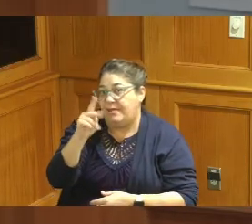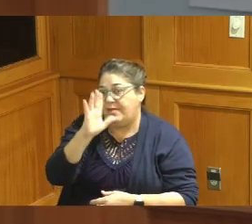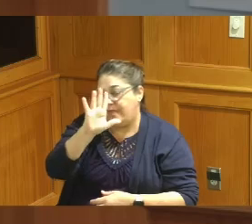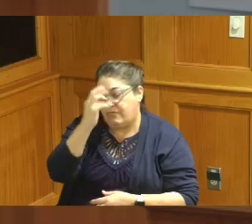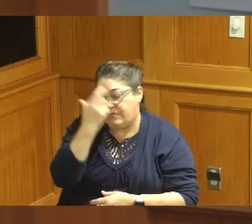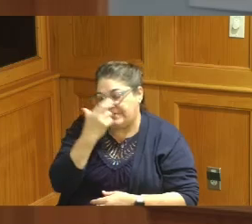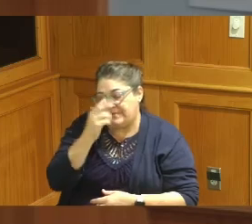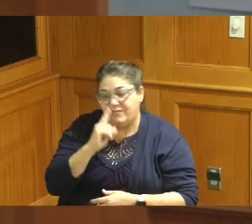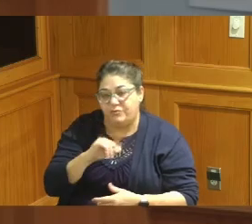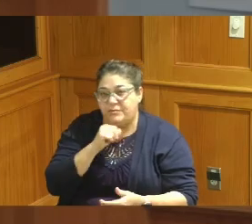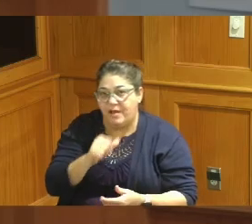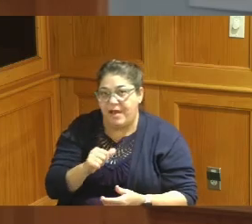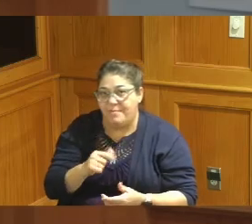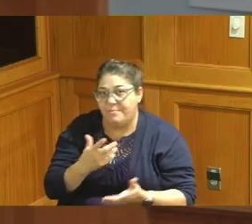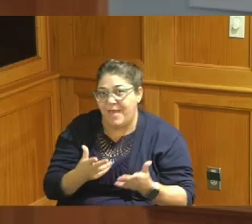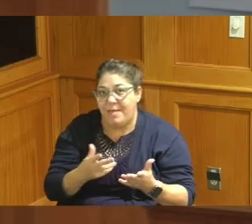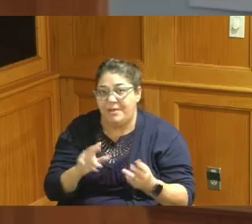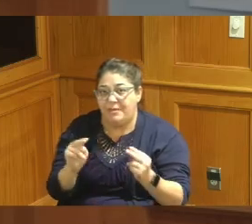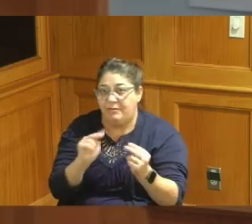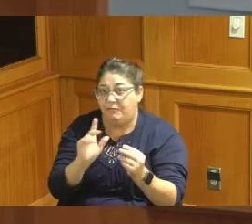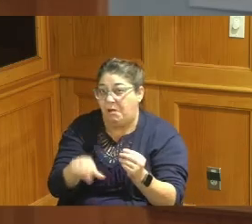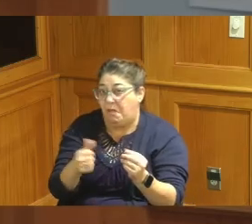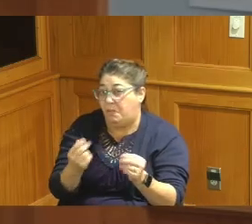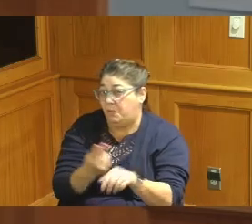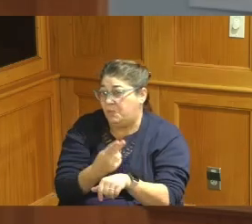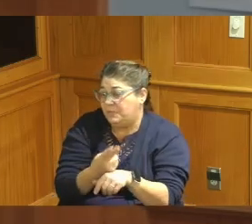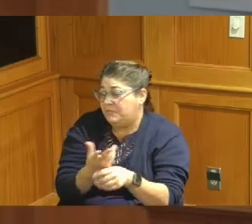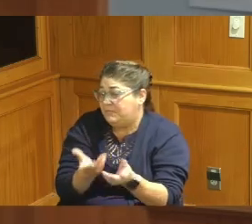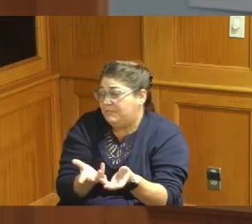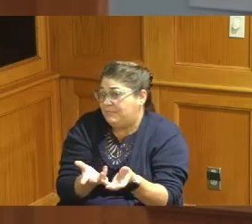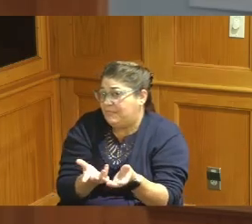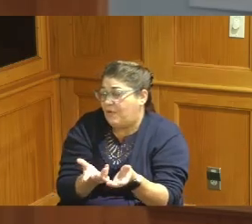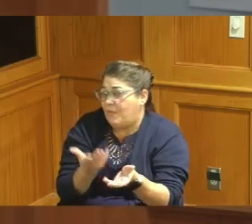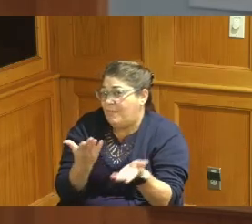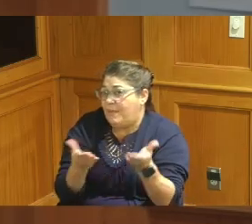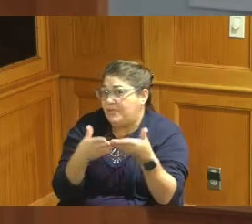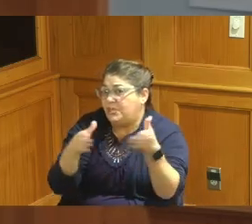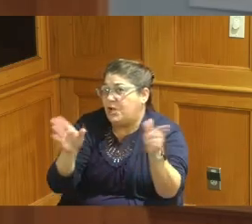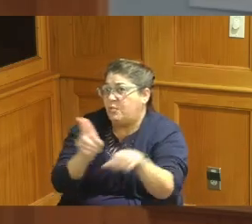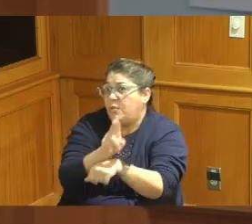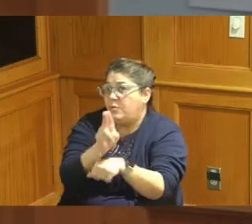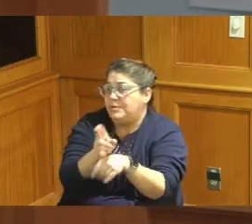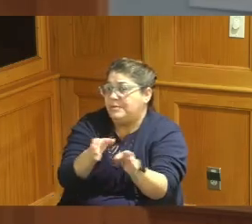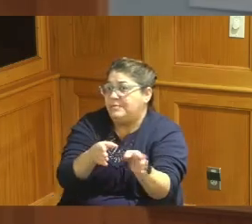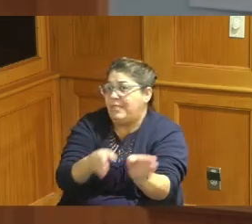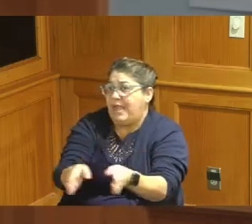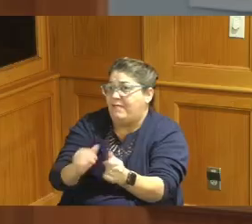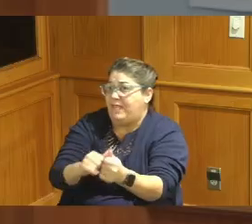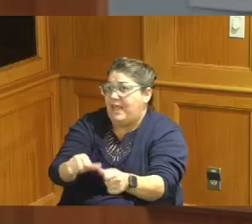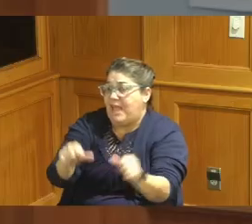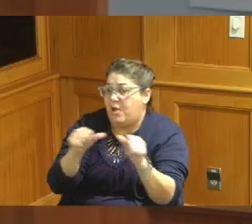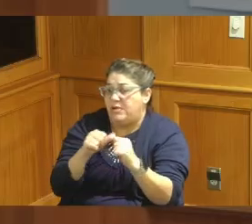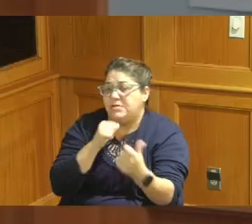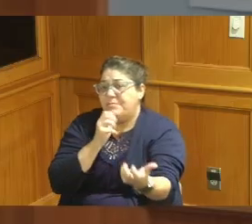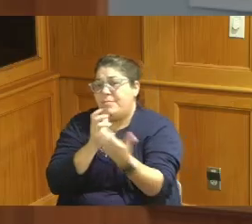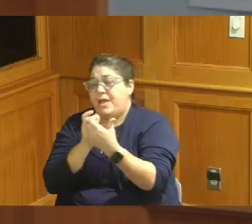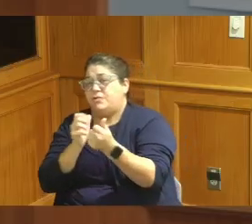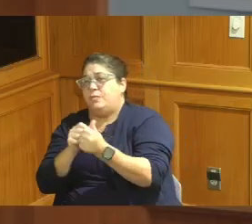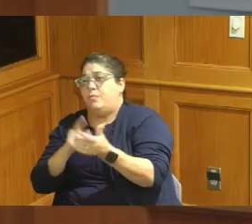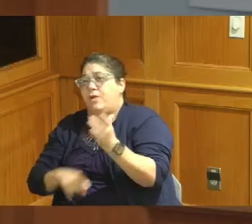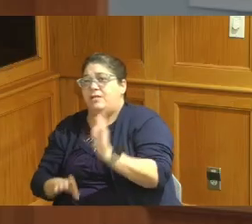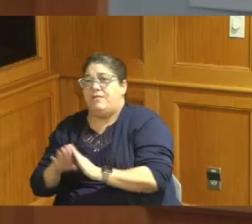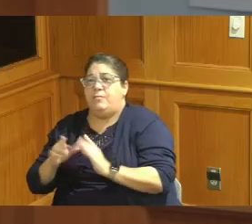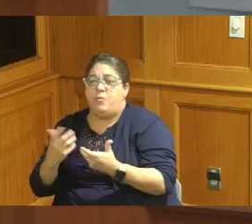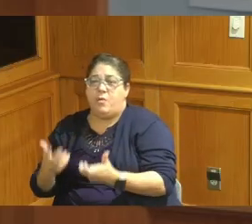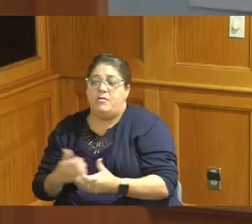potentially in negotiation for some other use, or it may be that there's a general use plan for that area that doesn't match up with what the